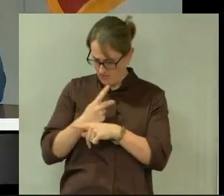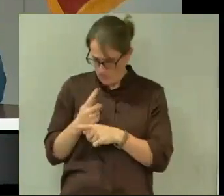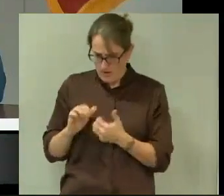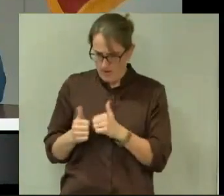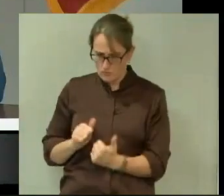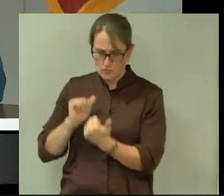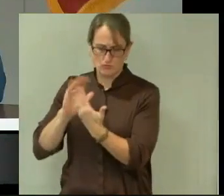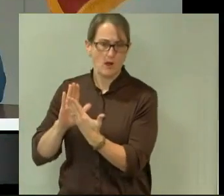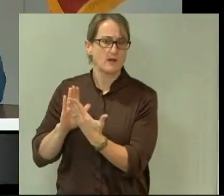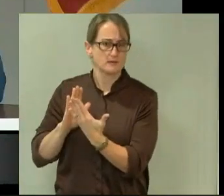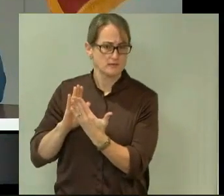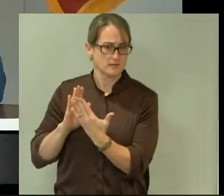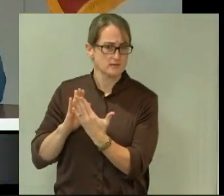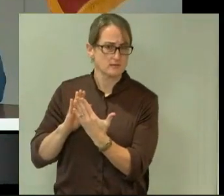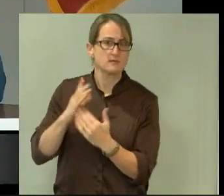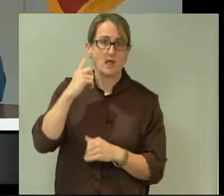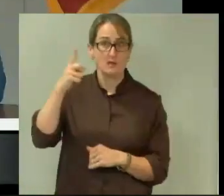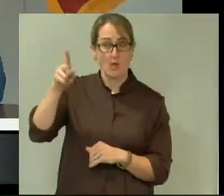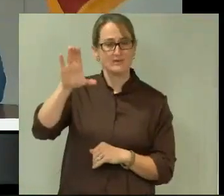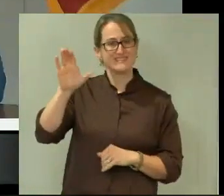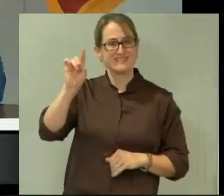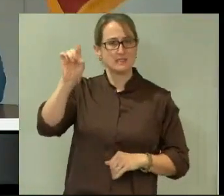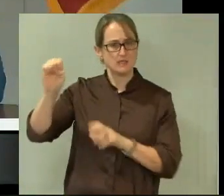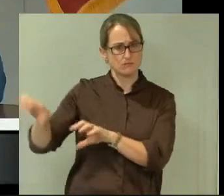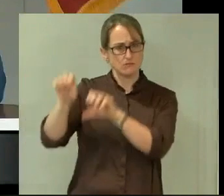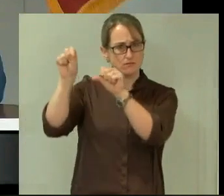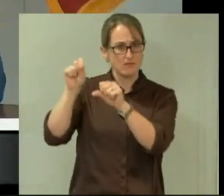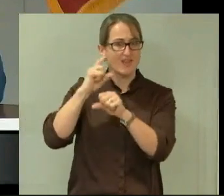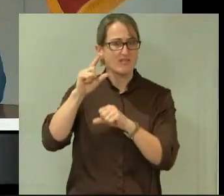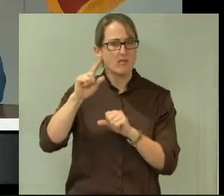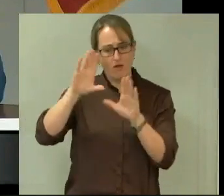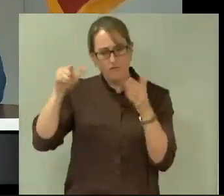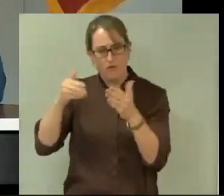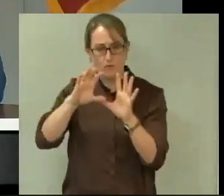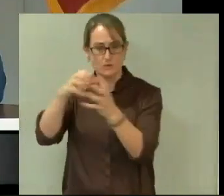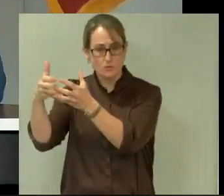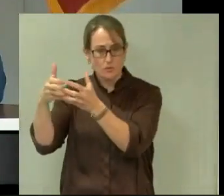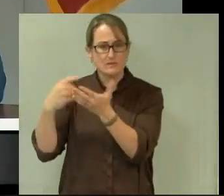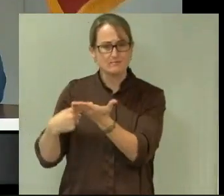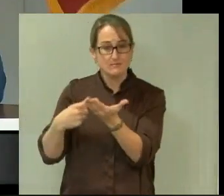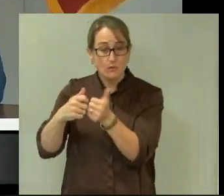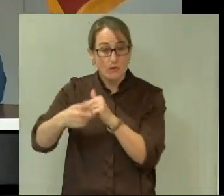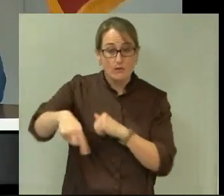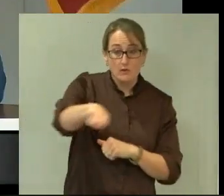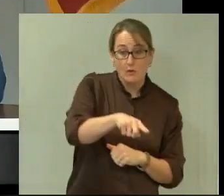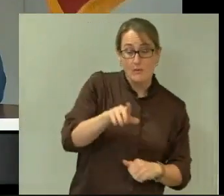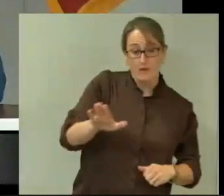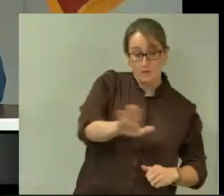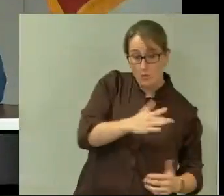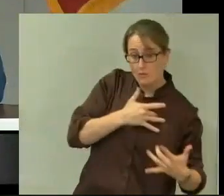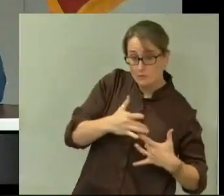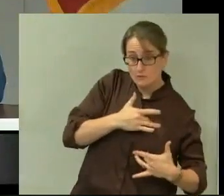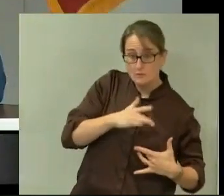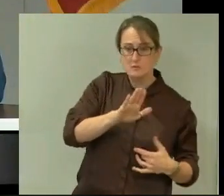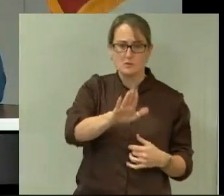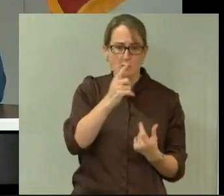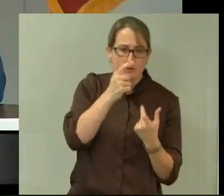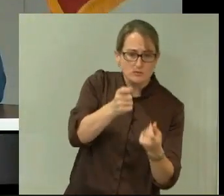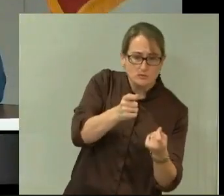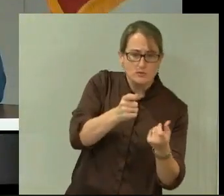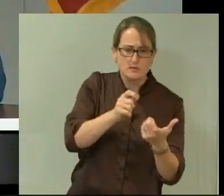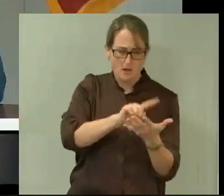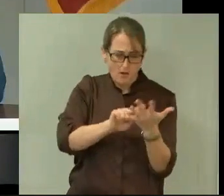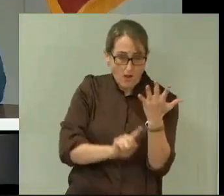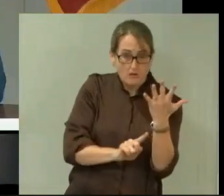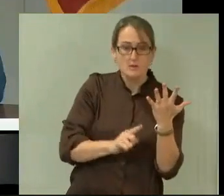been holding focus groups and talking to all of you about your concerns and your interests, and so that will be reflected on the various